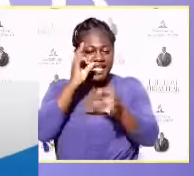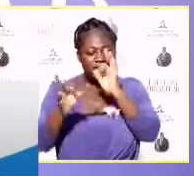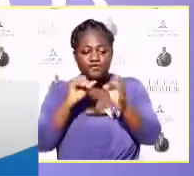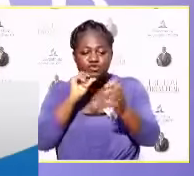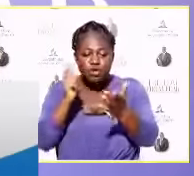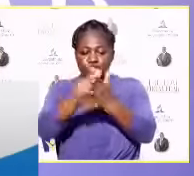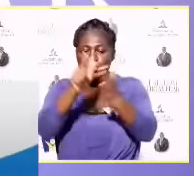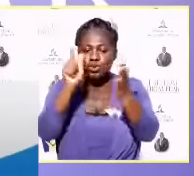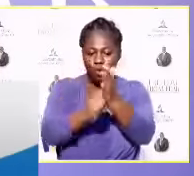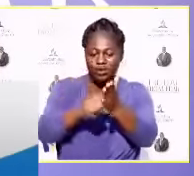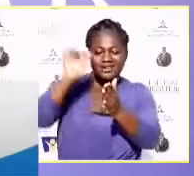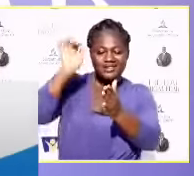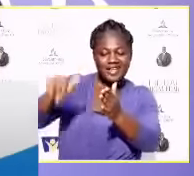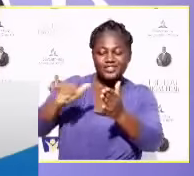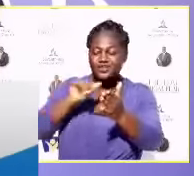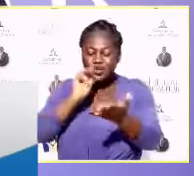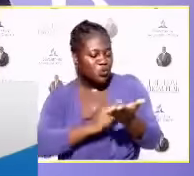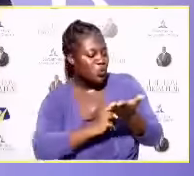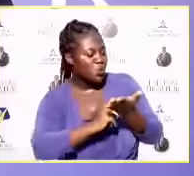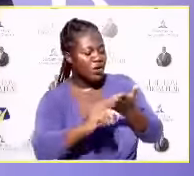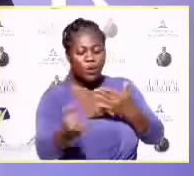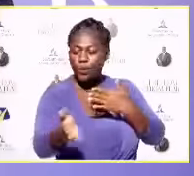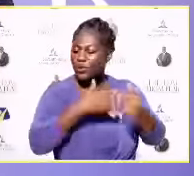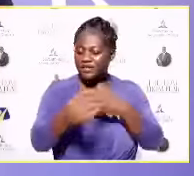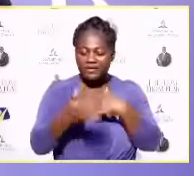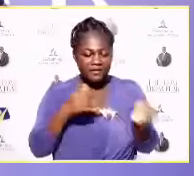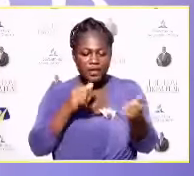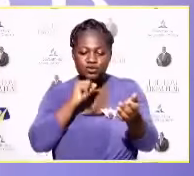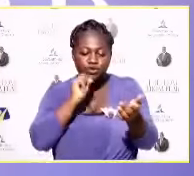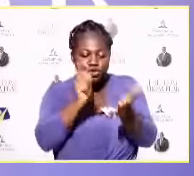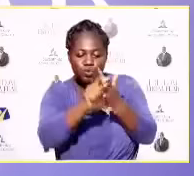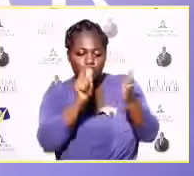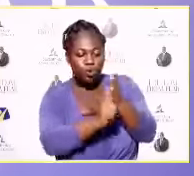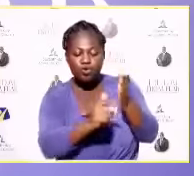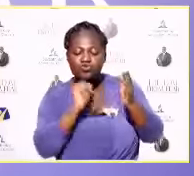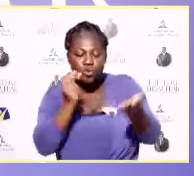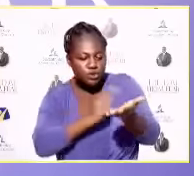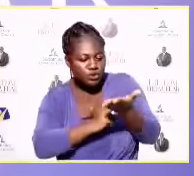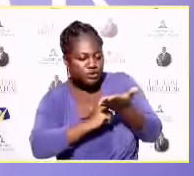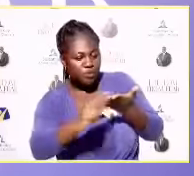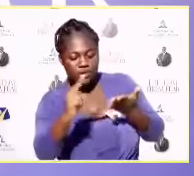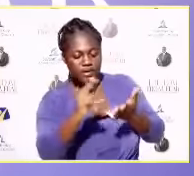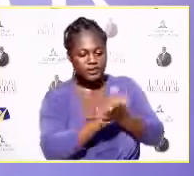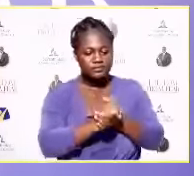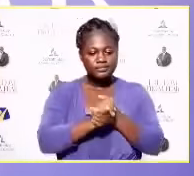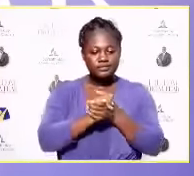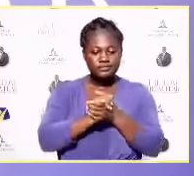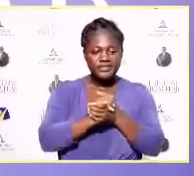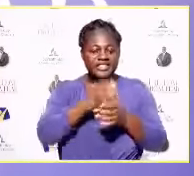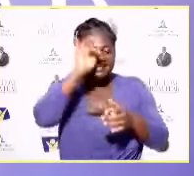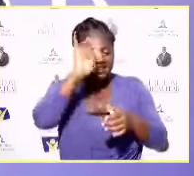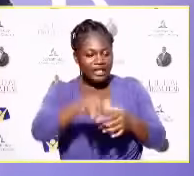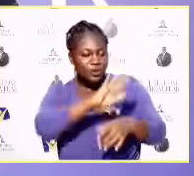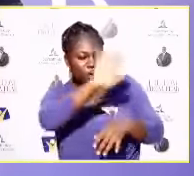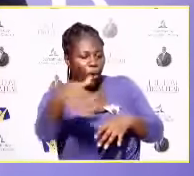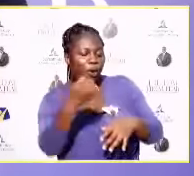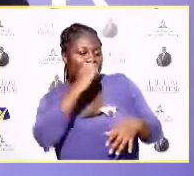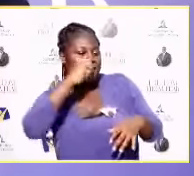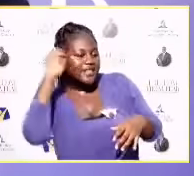it's ungodly. If it's unlawful, it is evil.